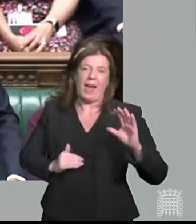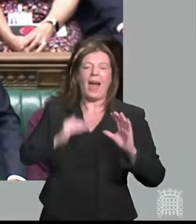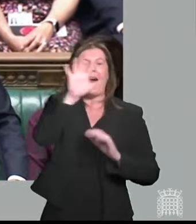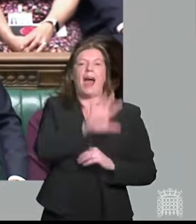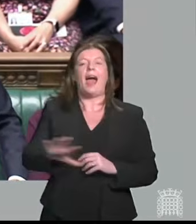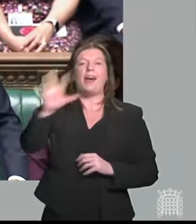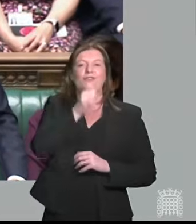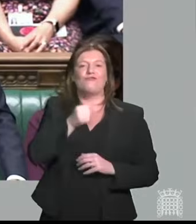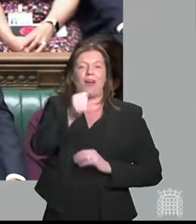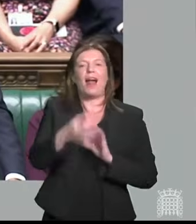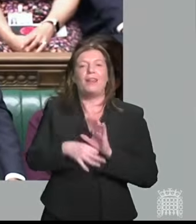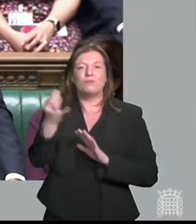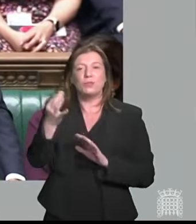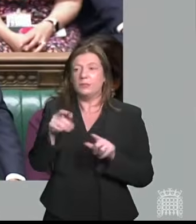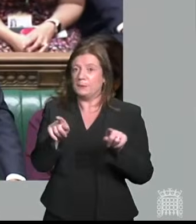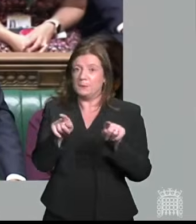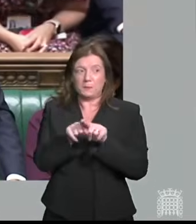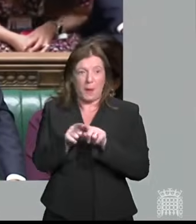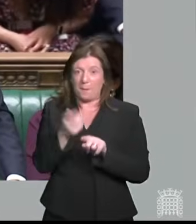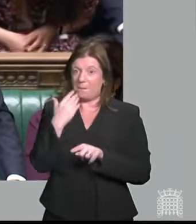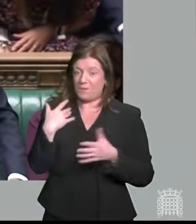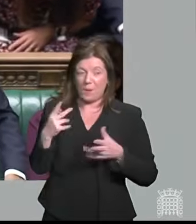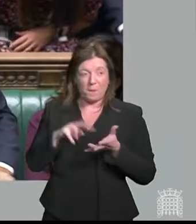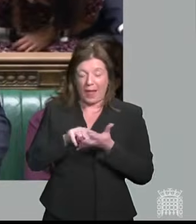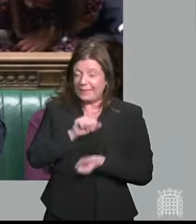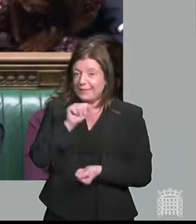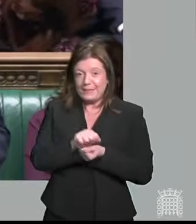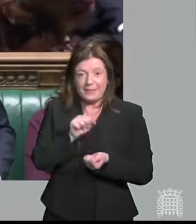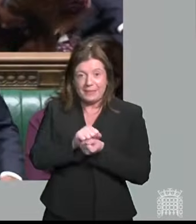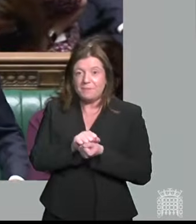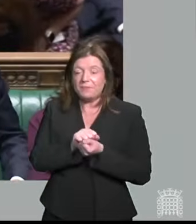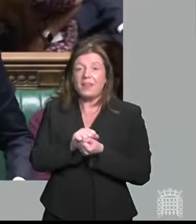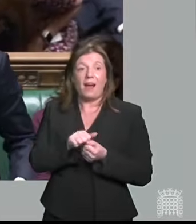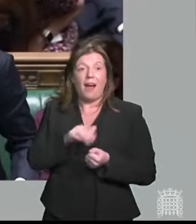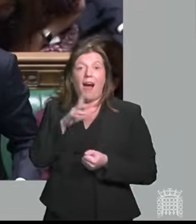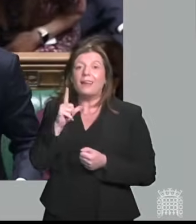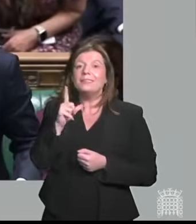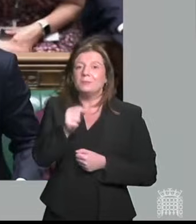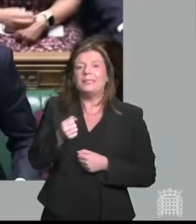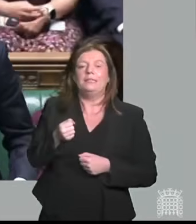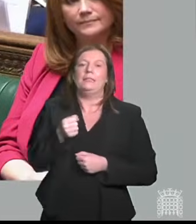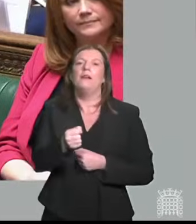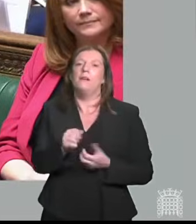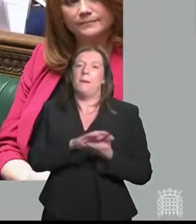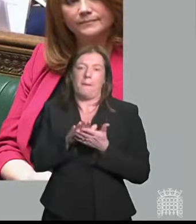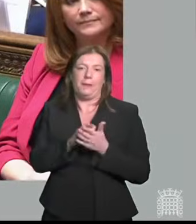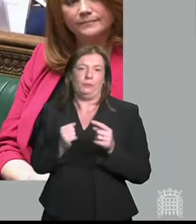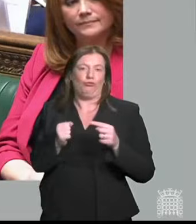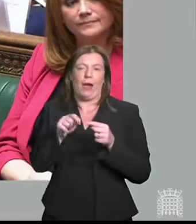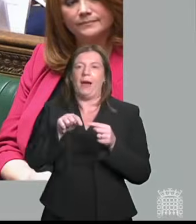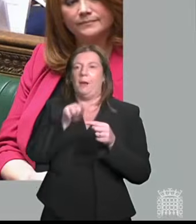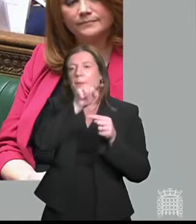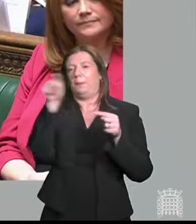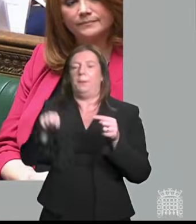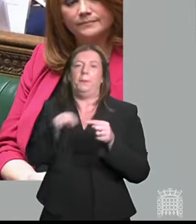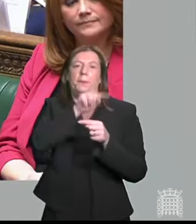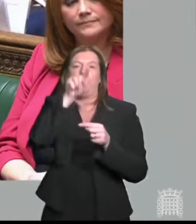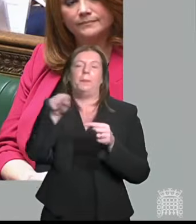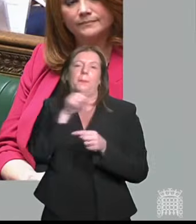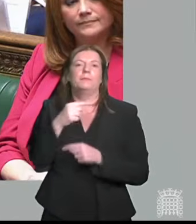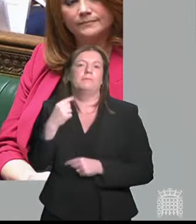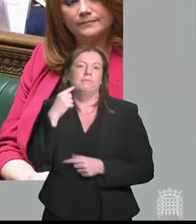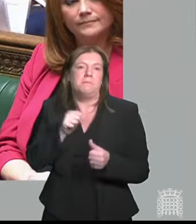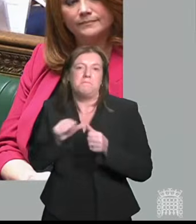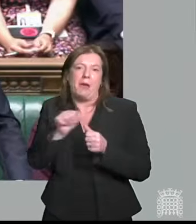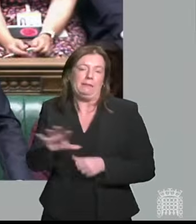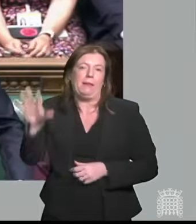Rail exactly as previously planned, including high-speed lines, which would provide better rail connections for the people living in